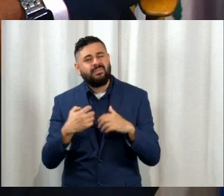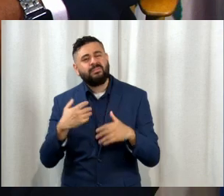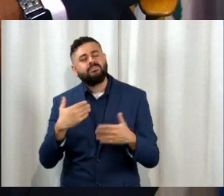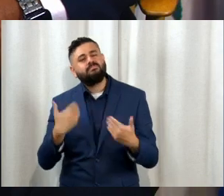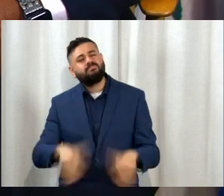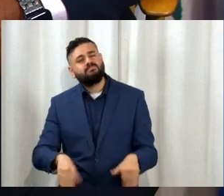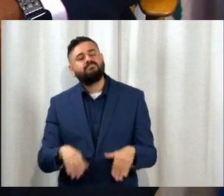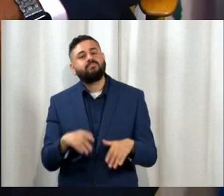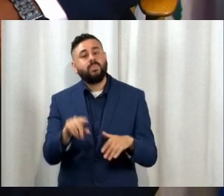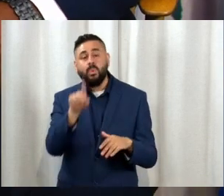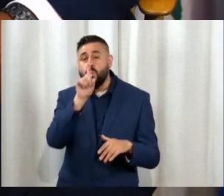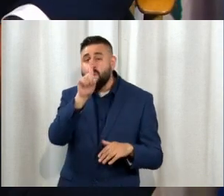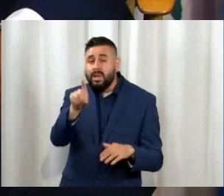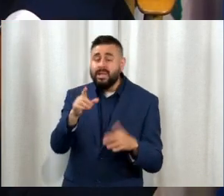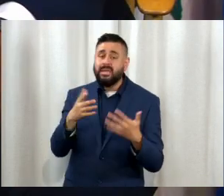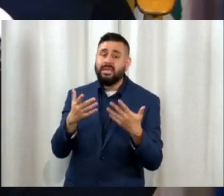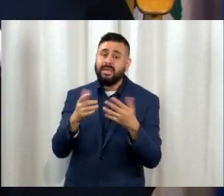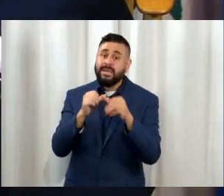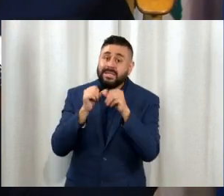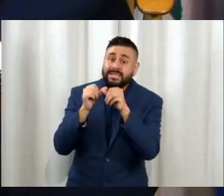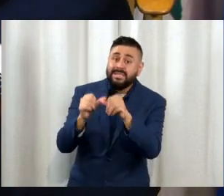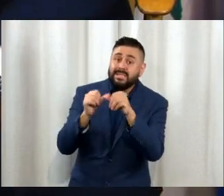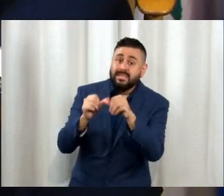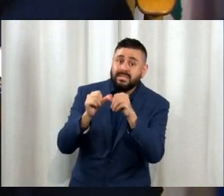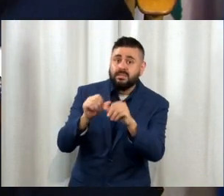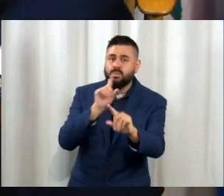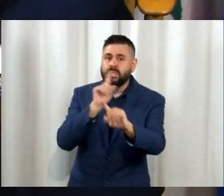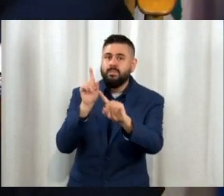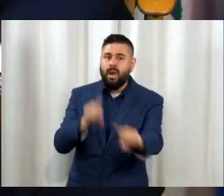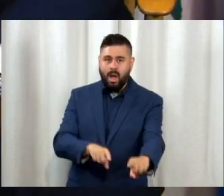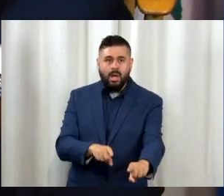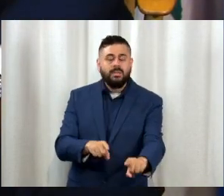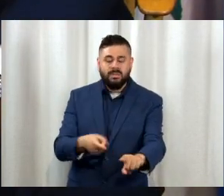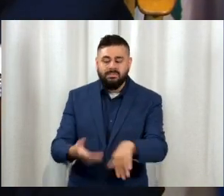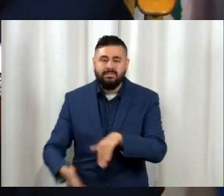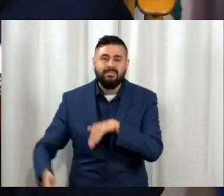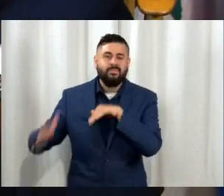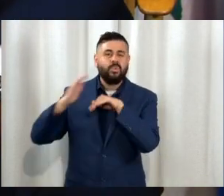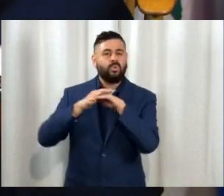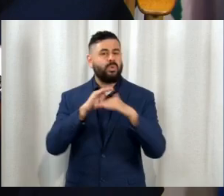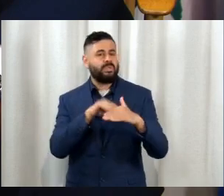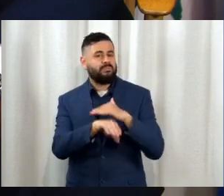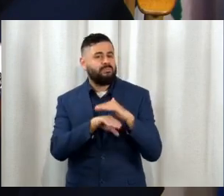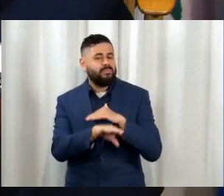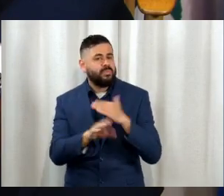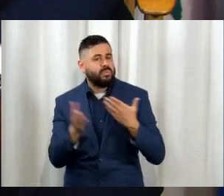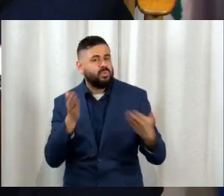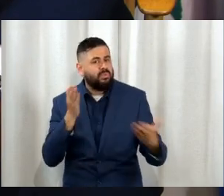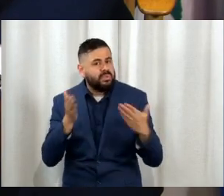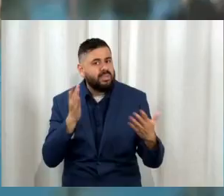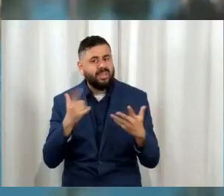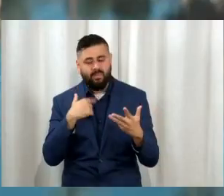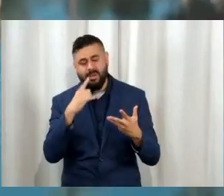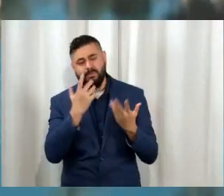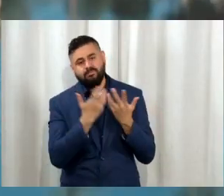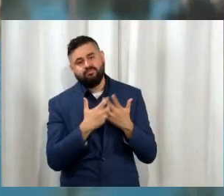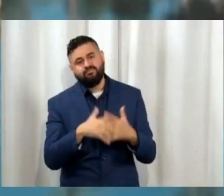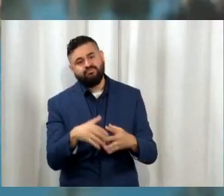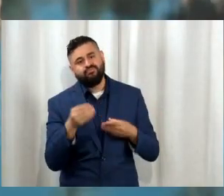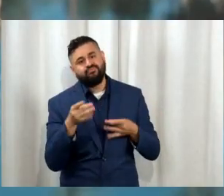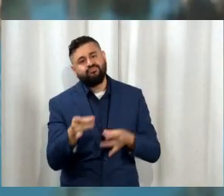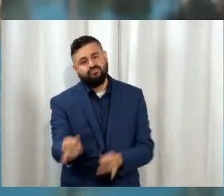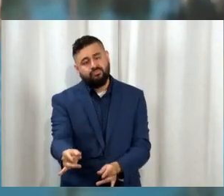It's a really consistent response. It gives us better increased access to services, and it streamlines our processes. We have a great team. It's